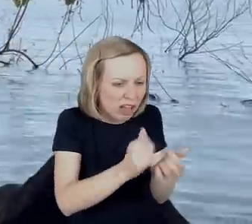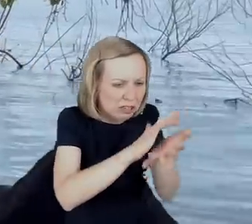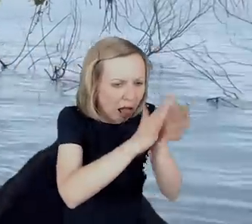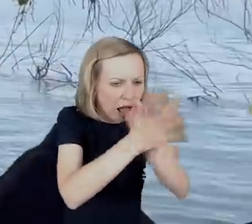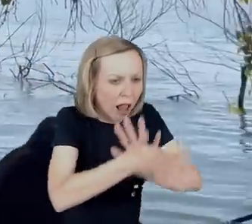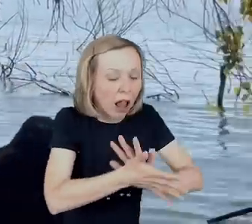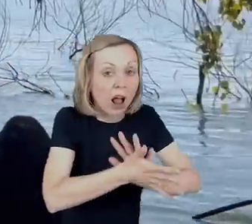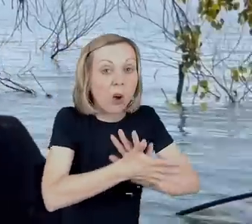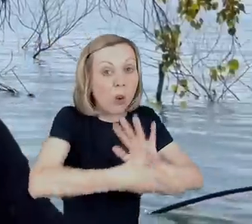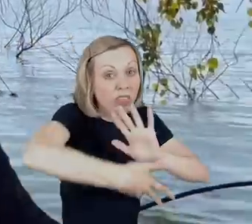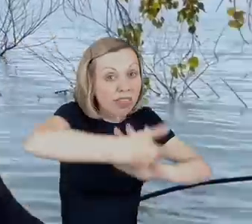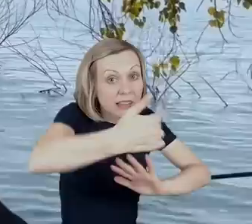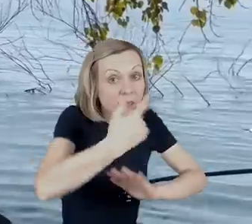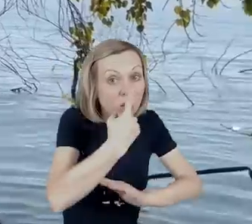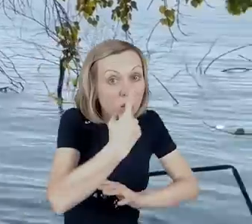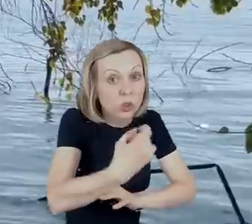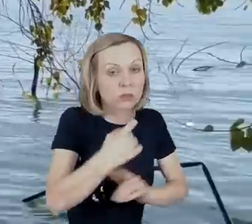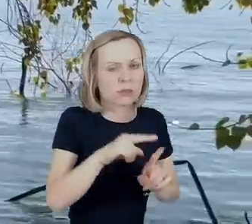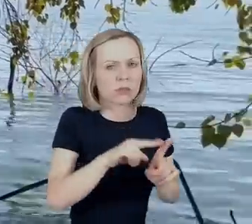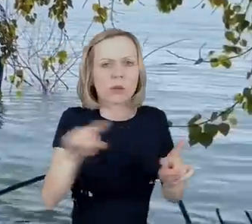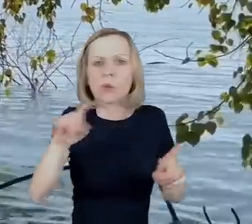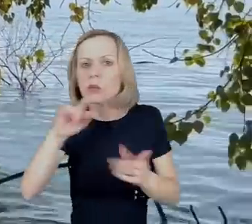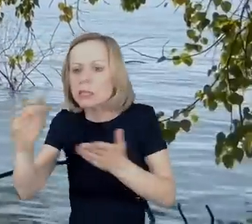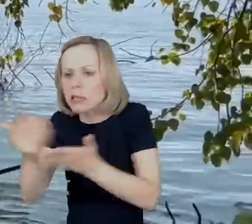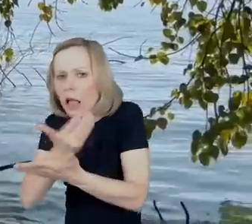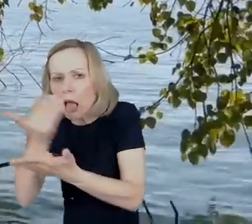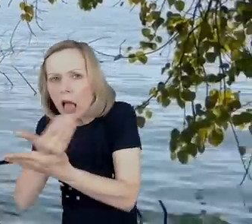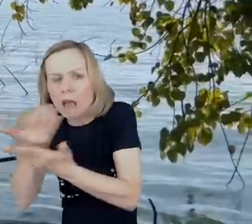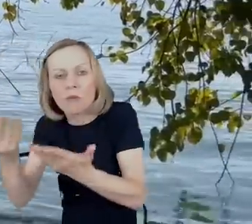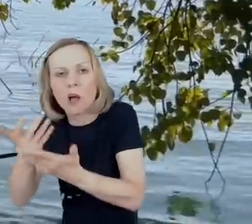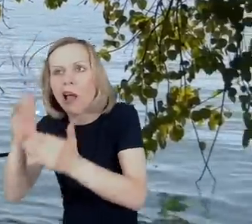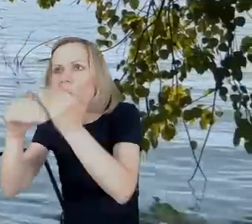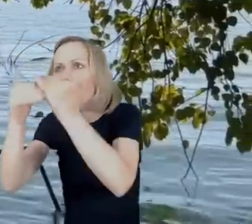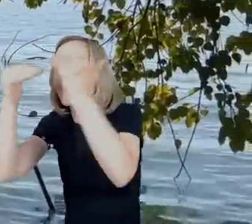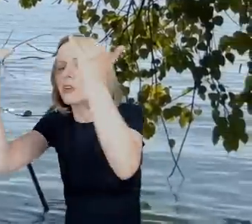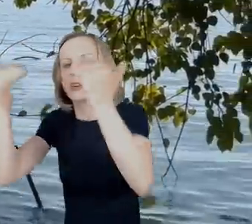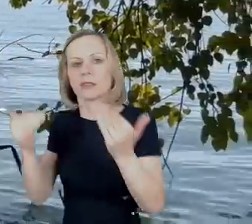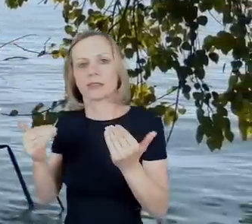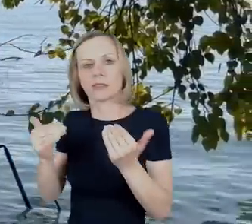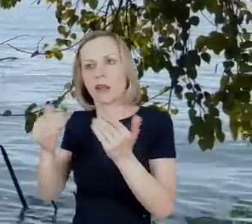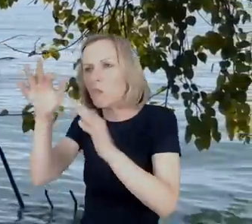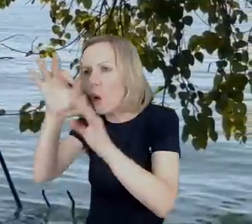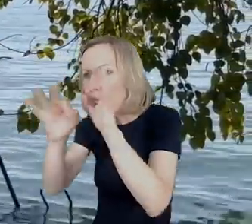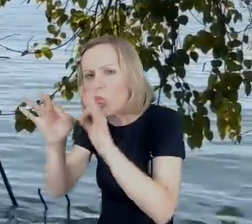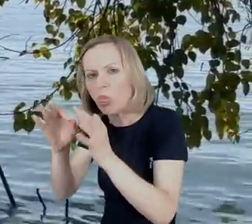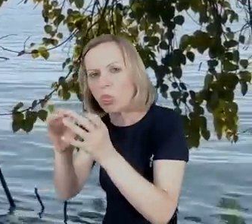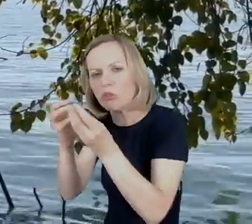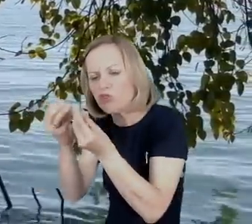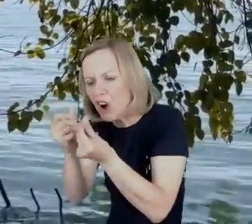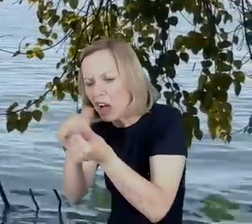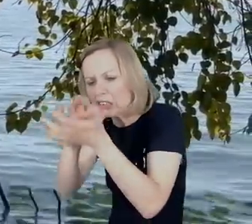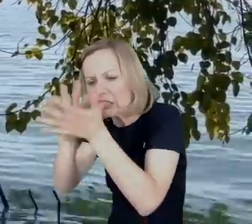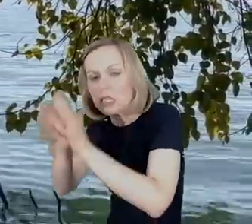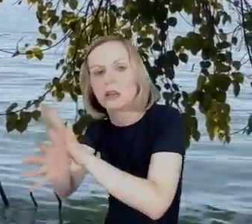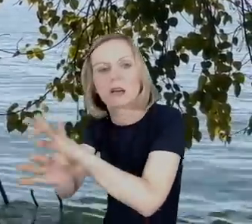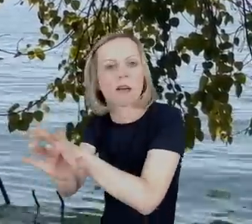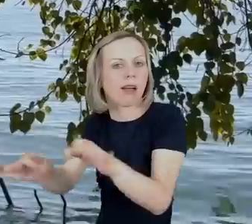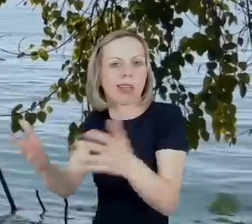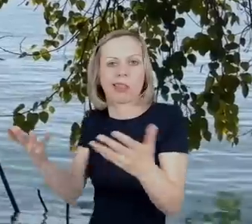and steal. But store up for yourselves treasures in heaven, where neither moth nor rust